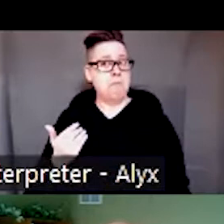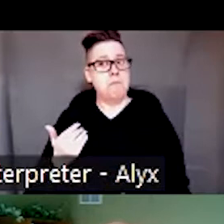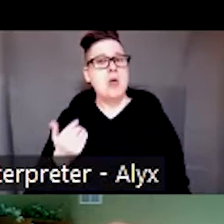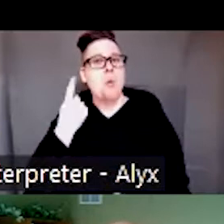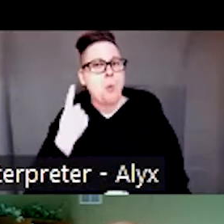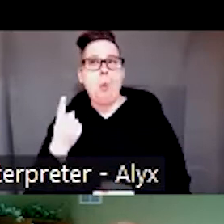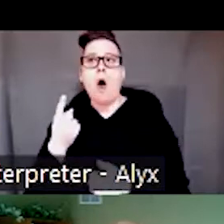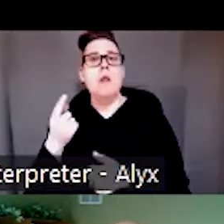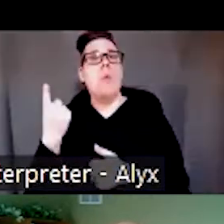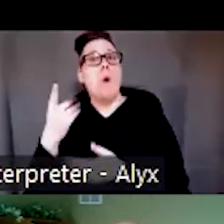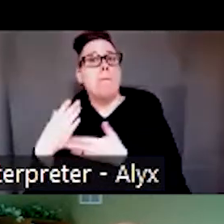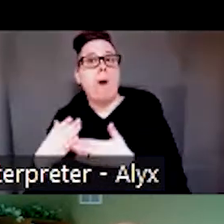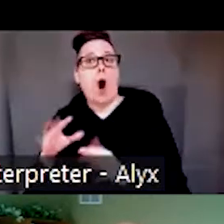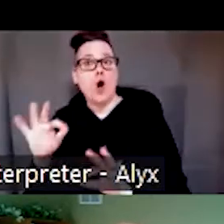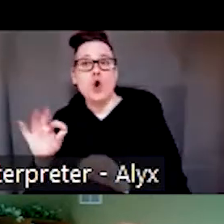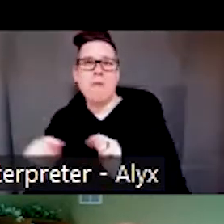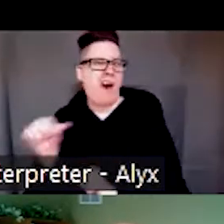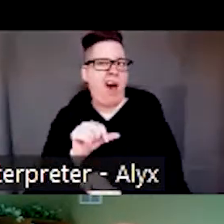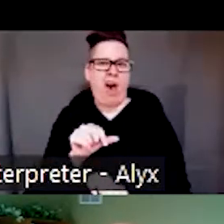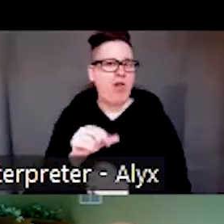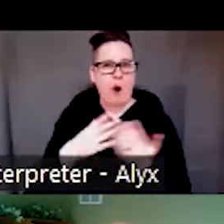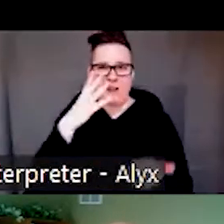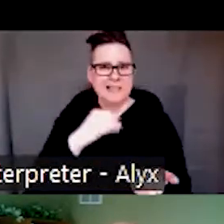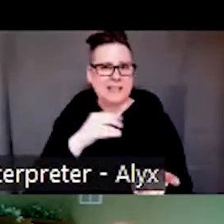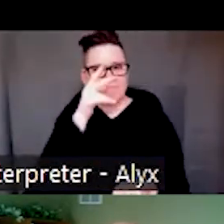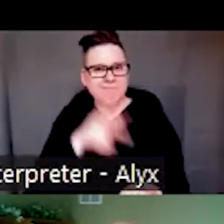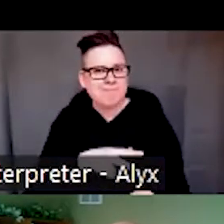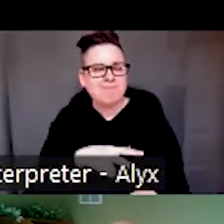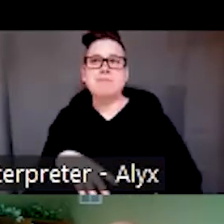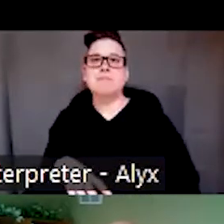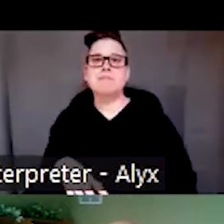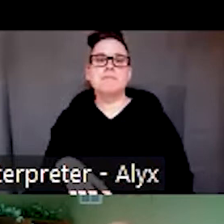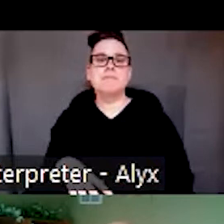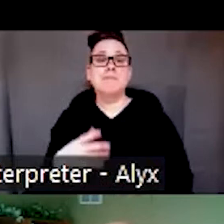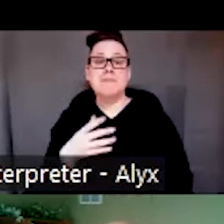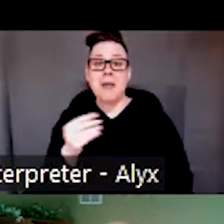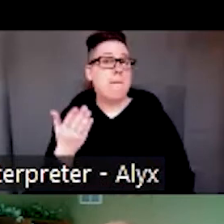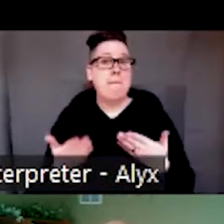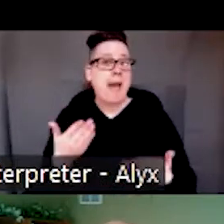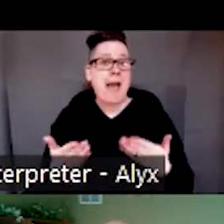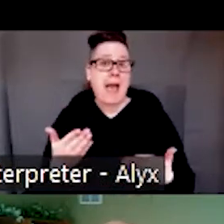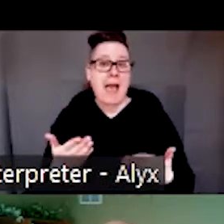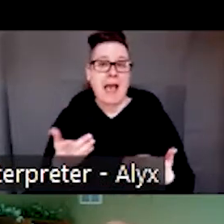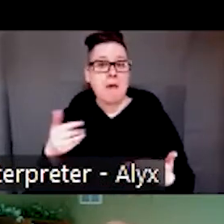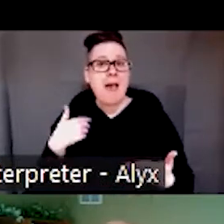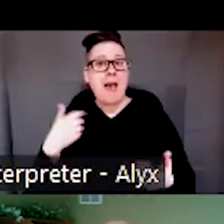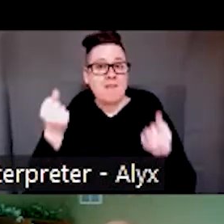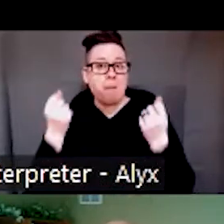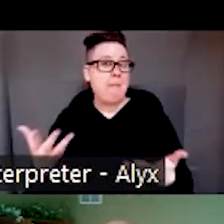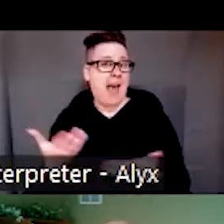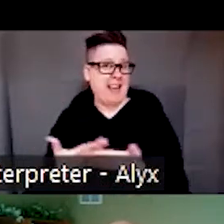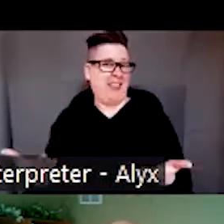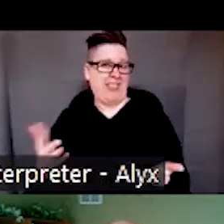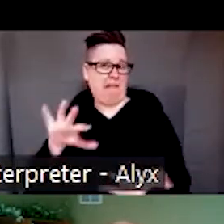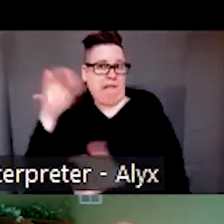dimension, they may have poor characteristics on another. And furthermore, they may have multiple ways in which